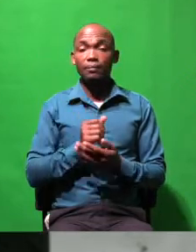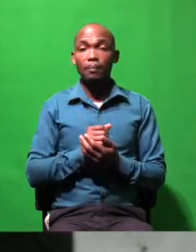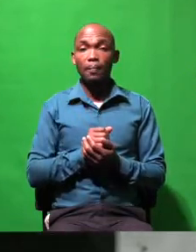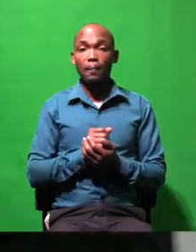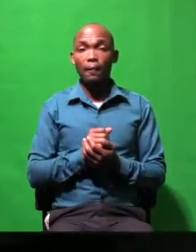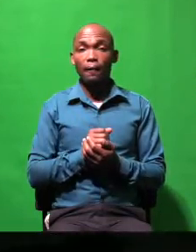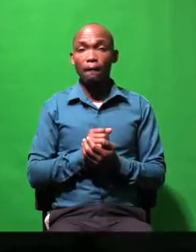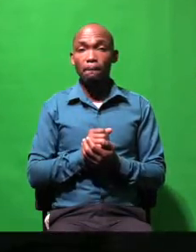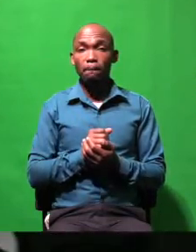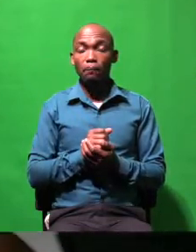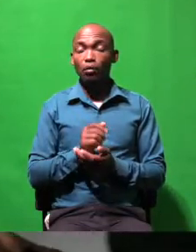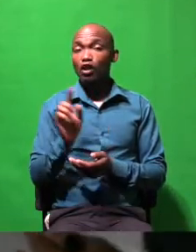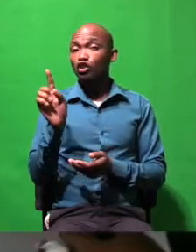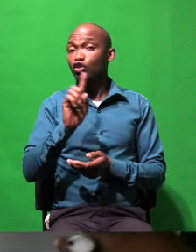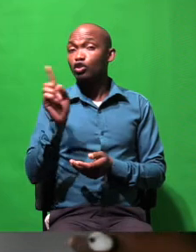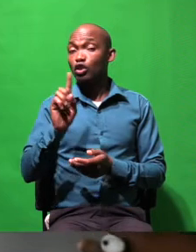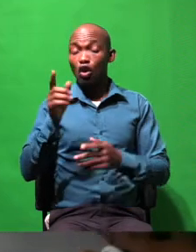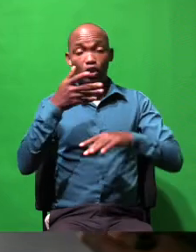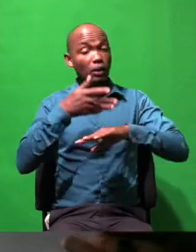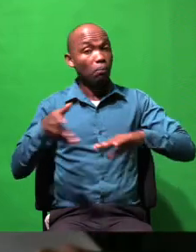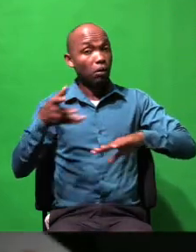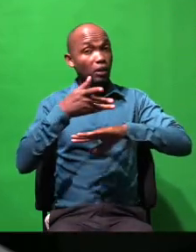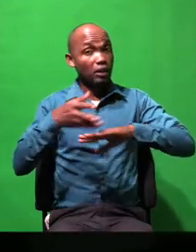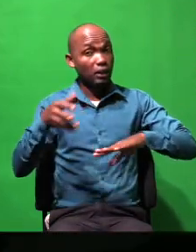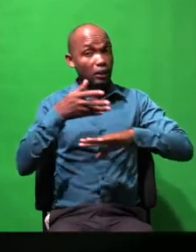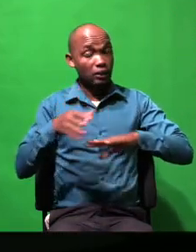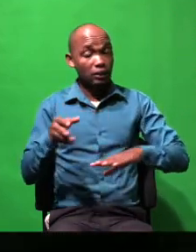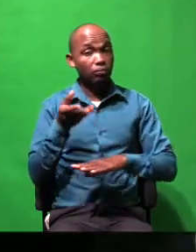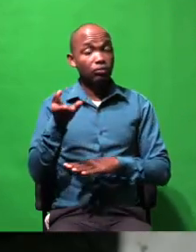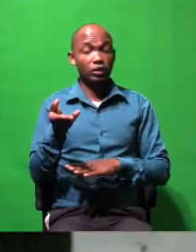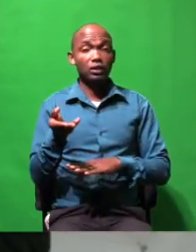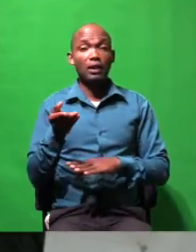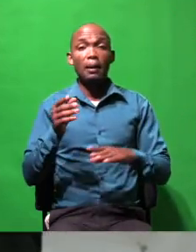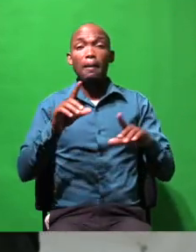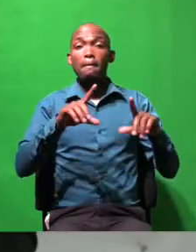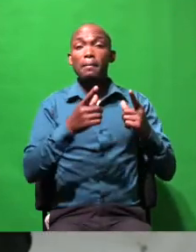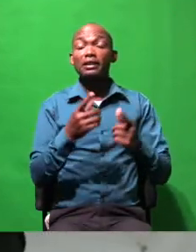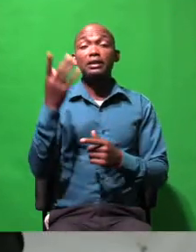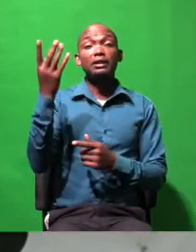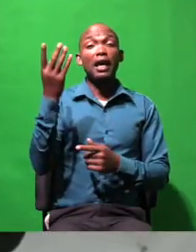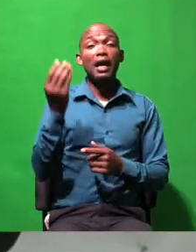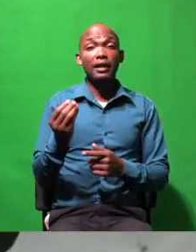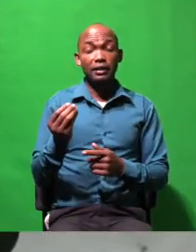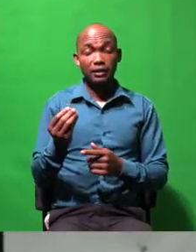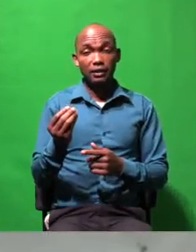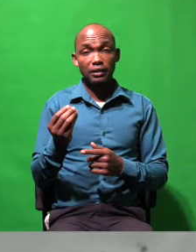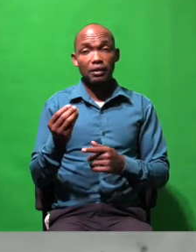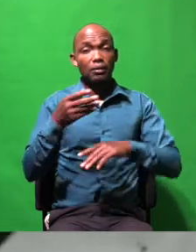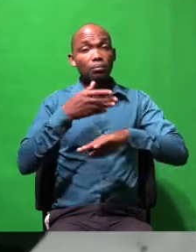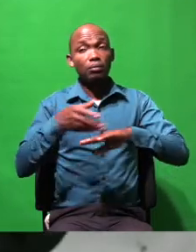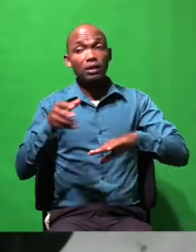disease. So not only that a bleeder's disease, but also it is inherited